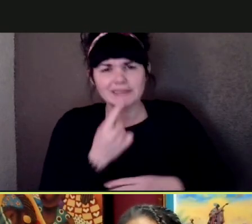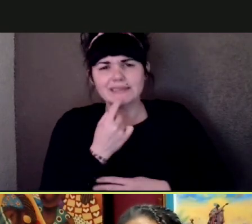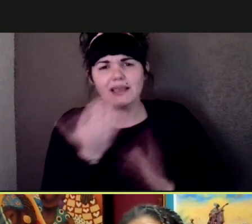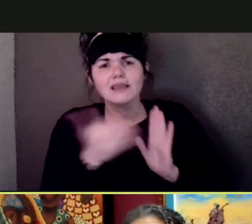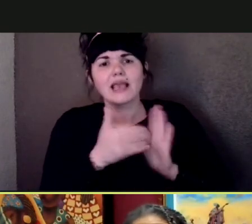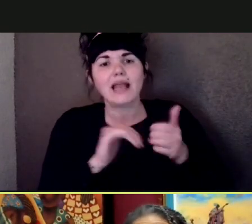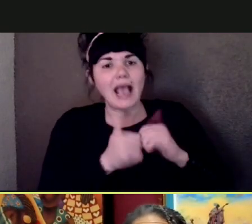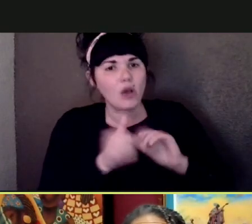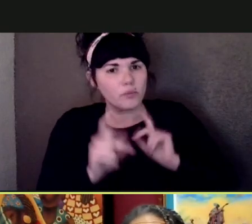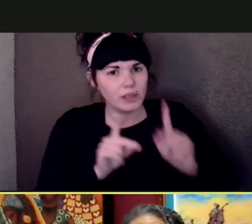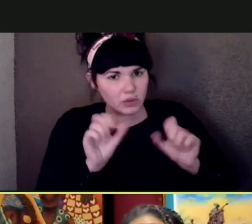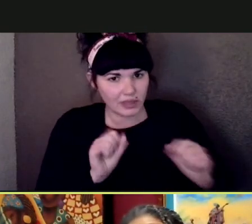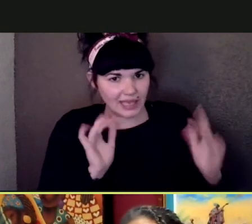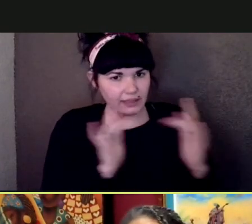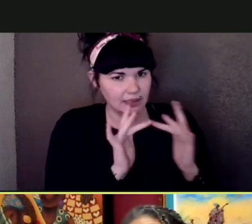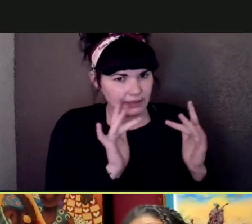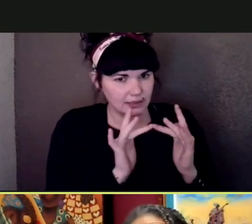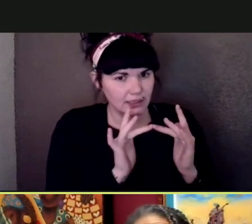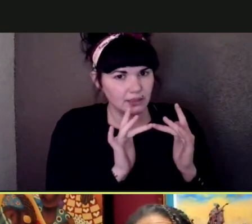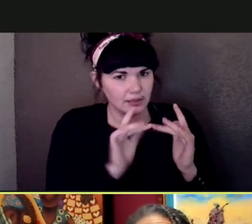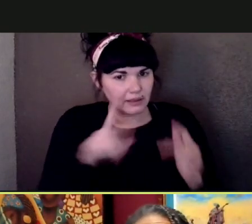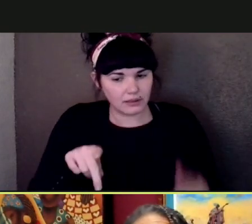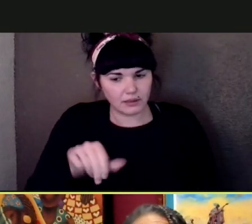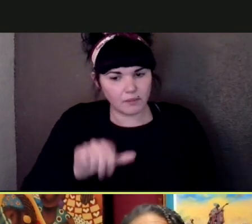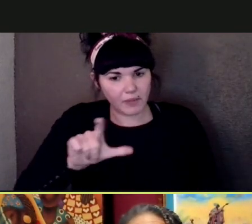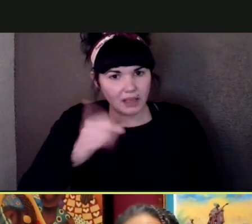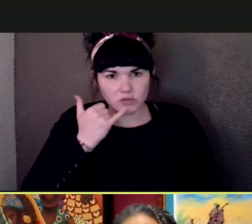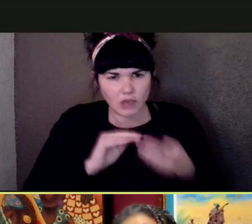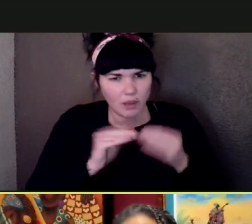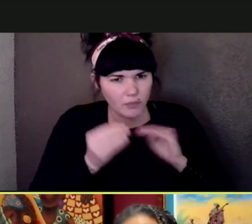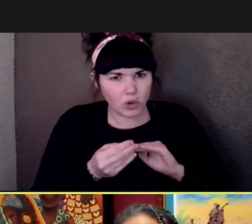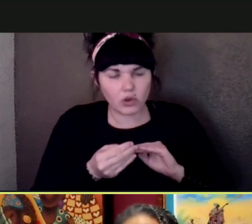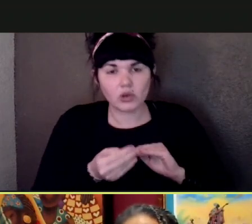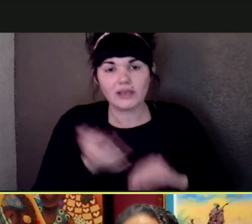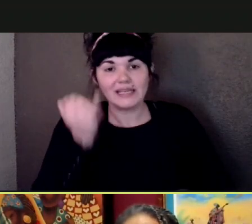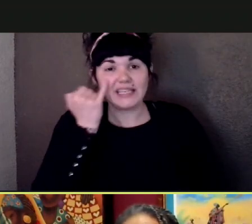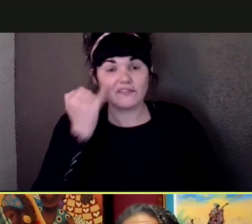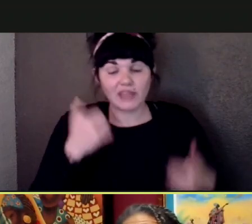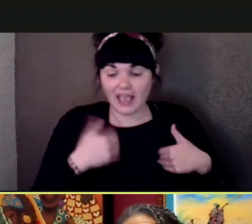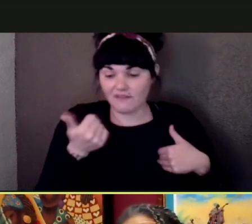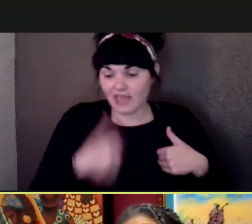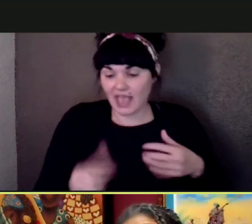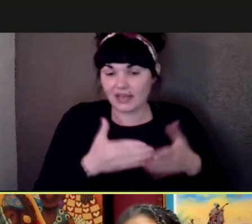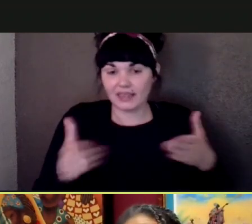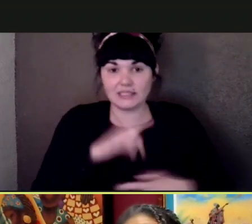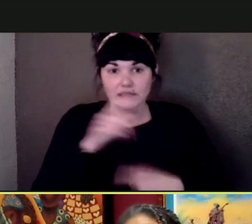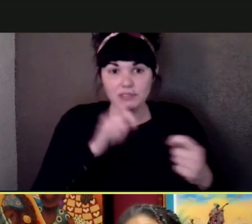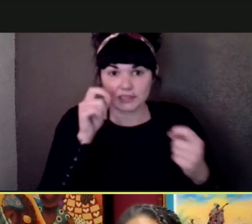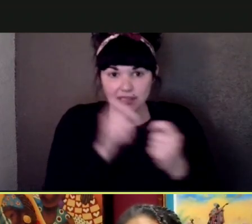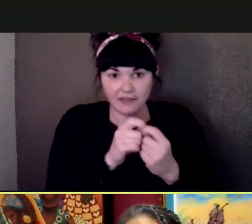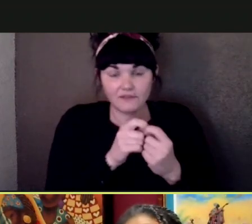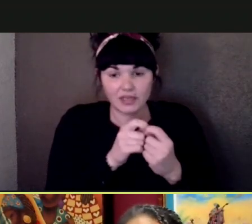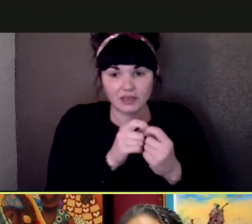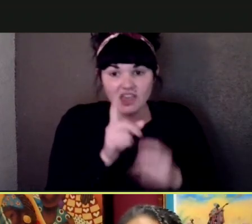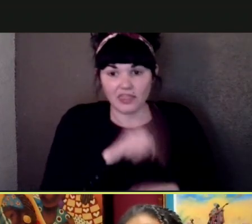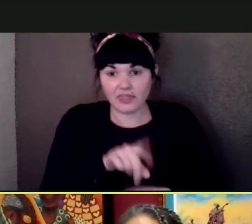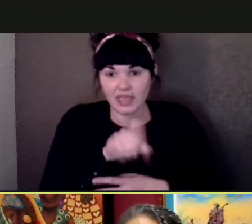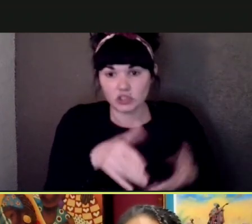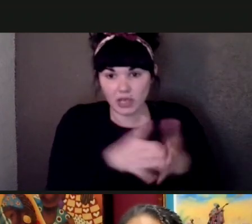get in touch with you both the, the PAL number and if there is anything in particular they should ask for?